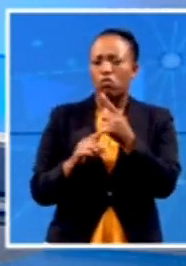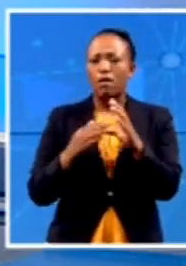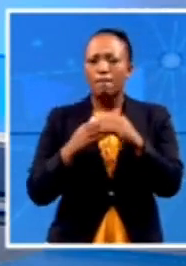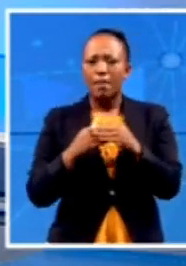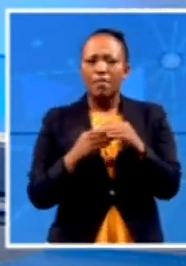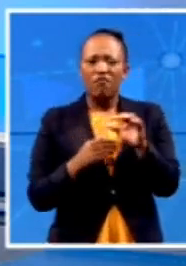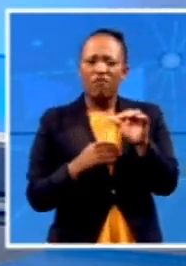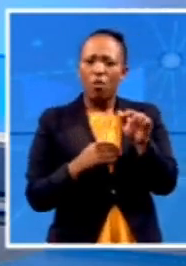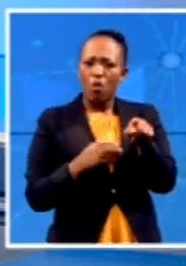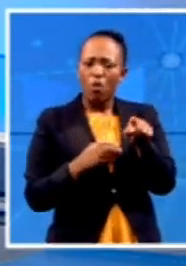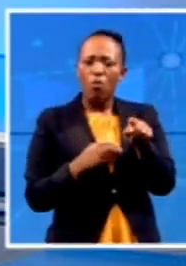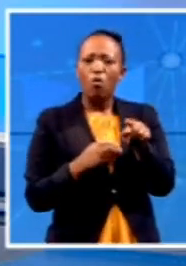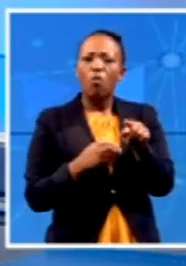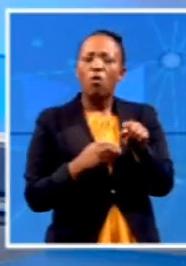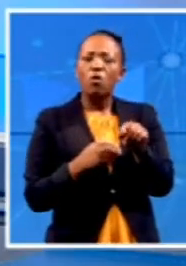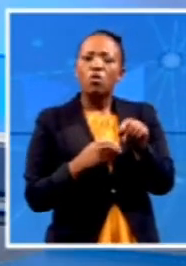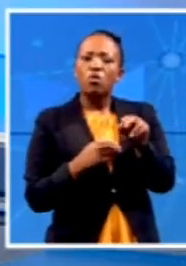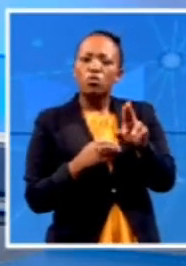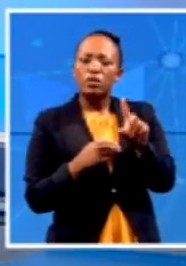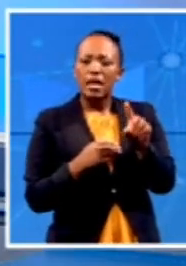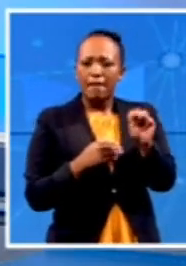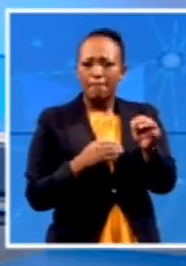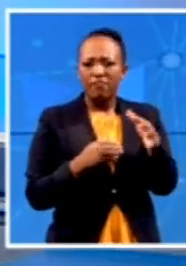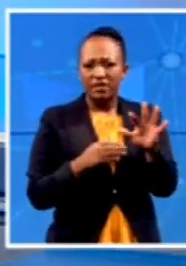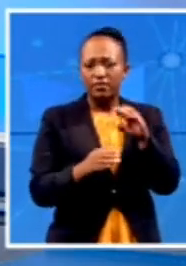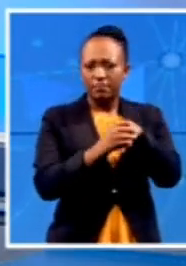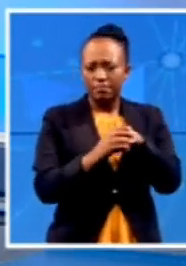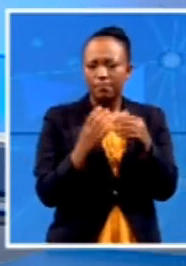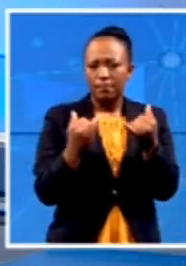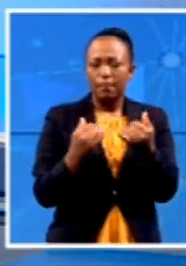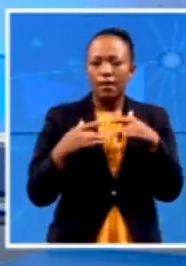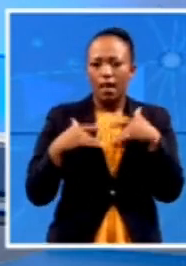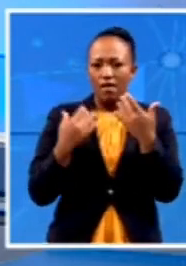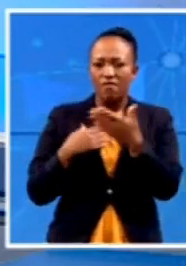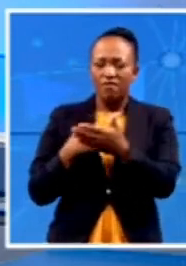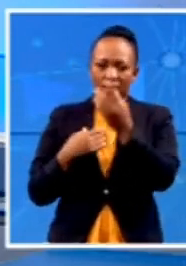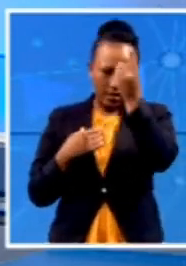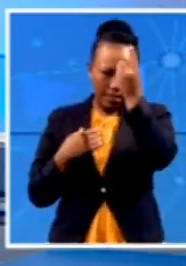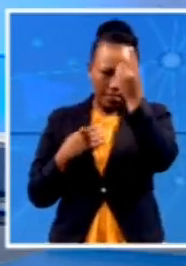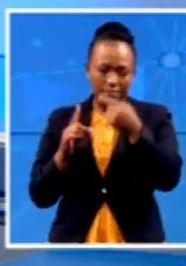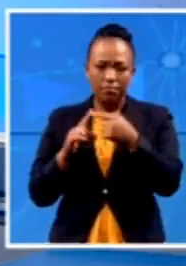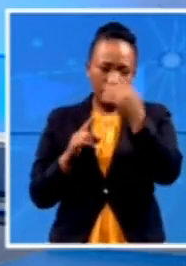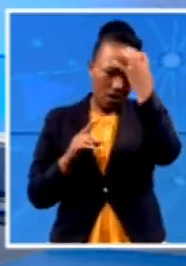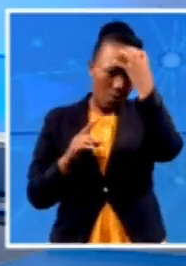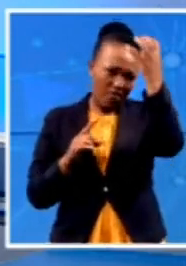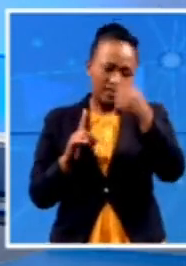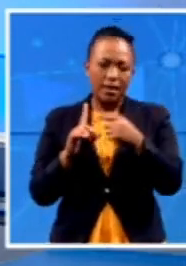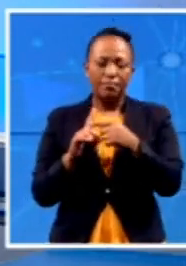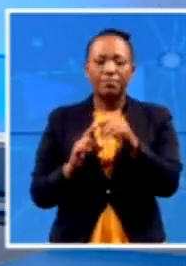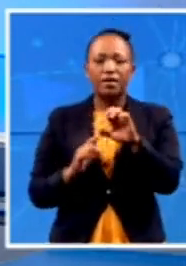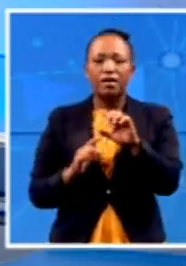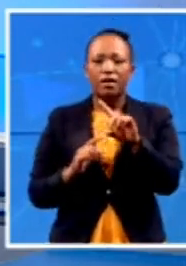on their role in the liberation struggle, we're now joined live from Durban by Professor Edward Makhanya from the General